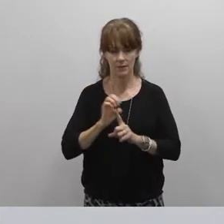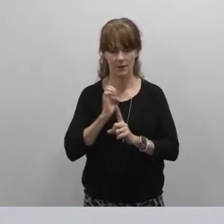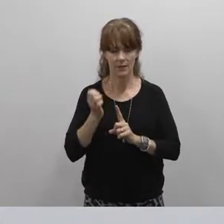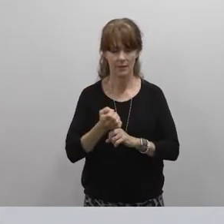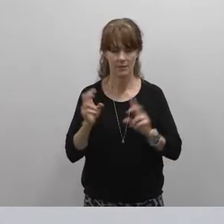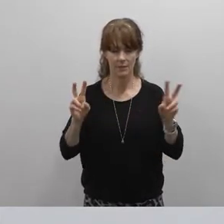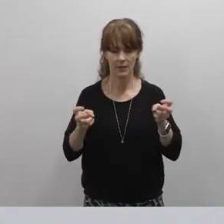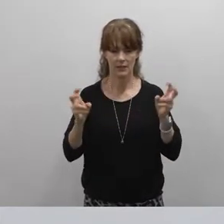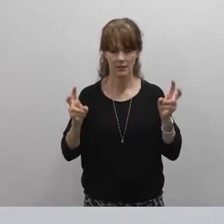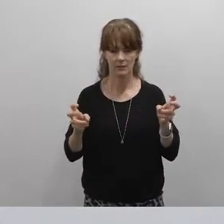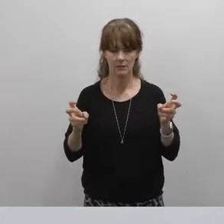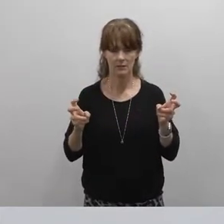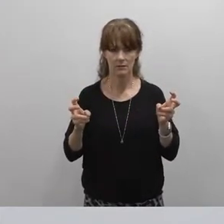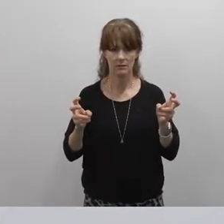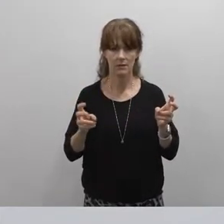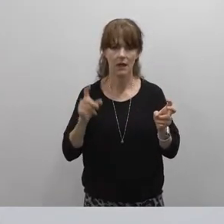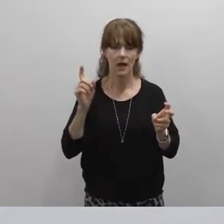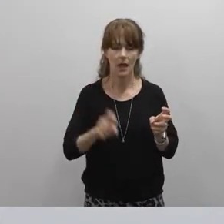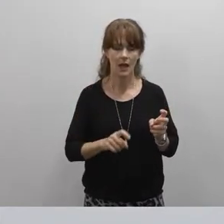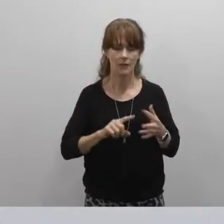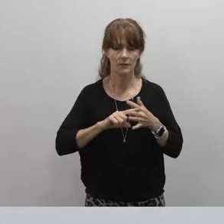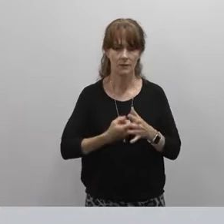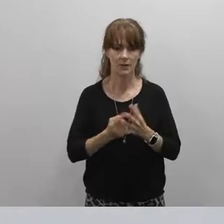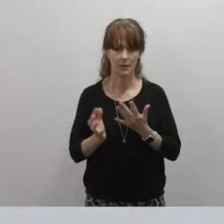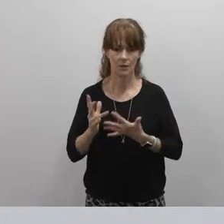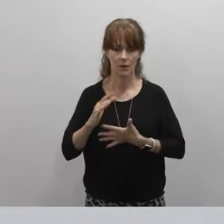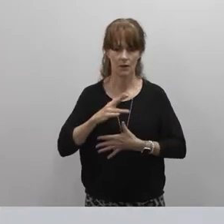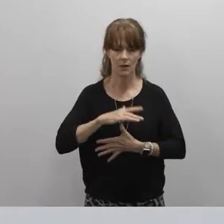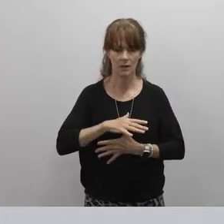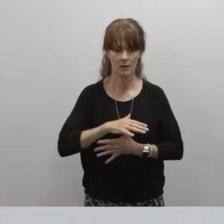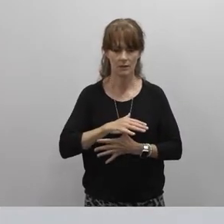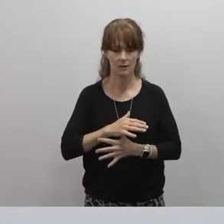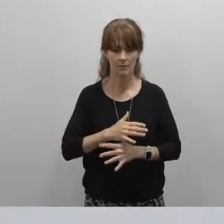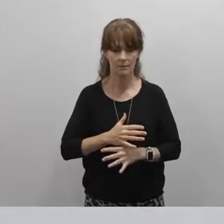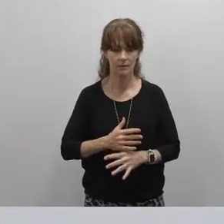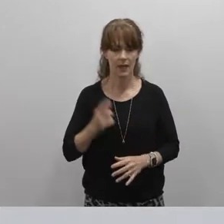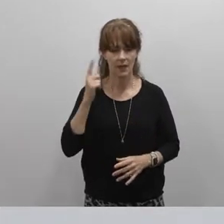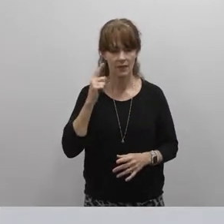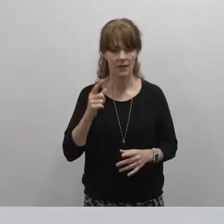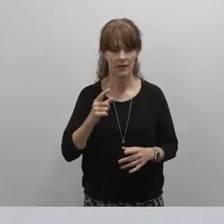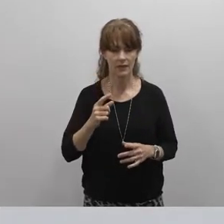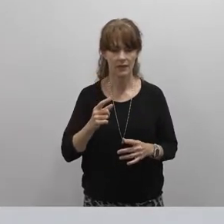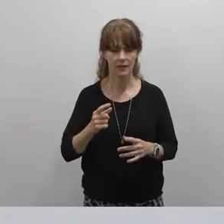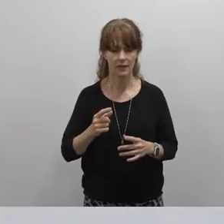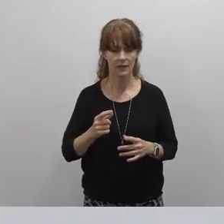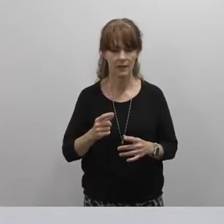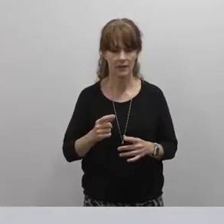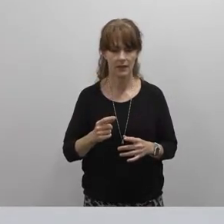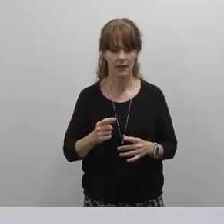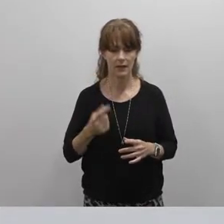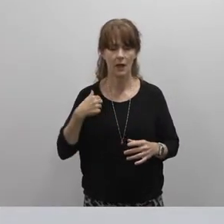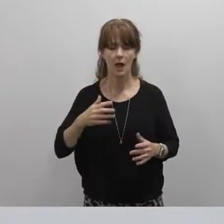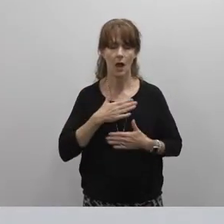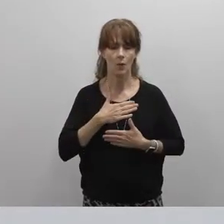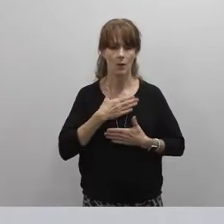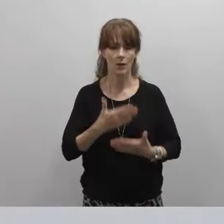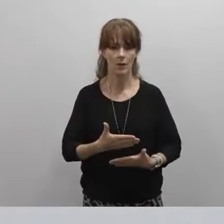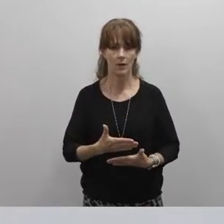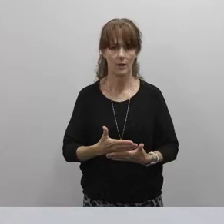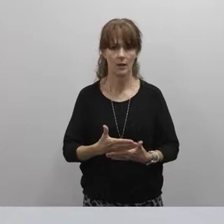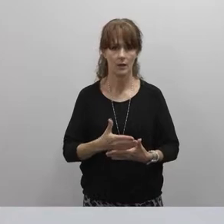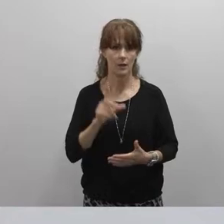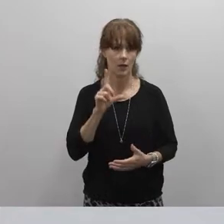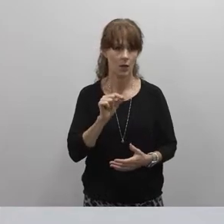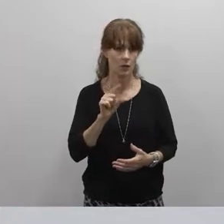socio-environmental issue, and we have to begin prioritizing this. So I think it comes down to, are we willing to push